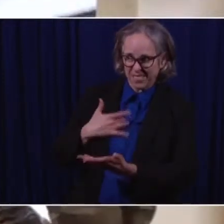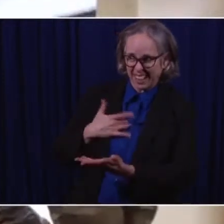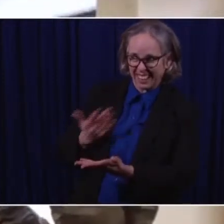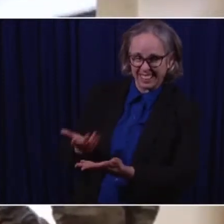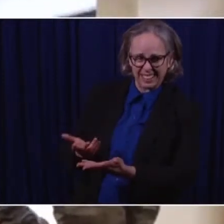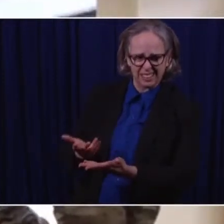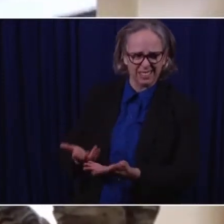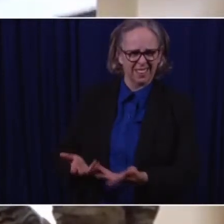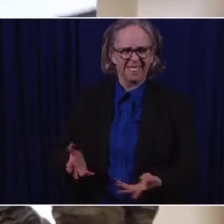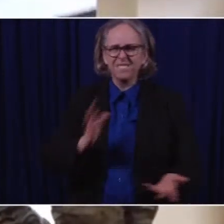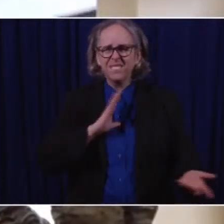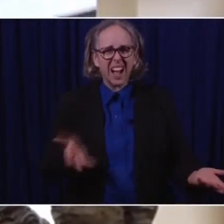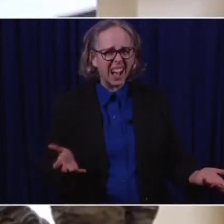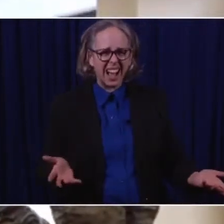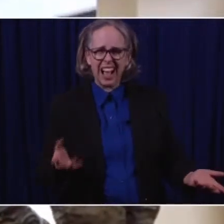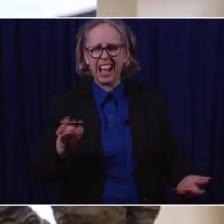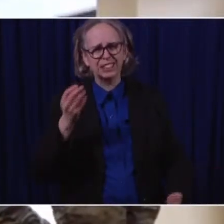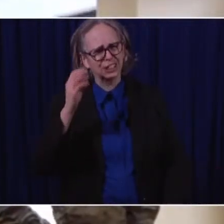Fine, sir.